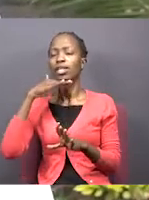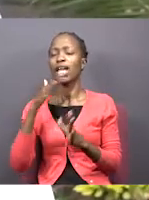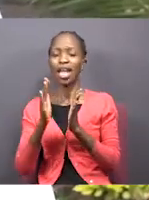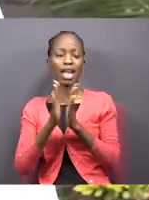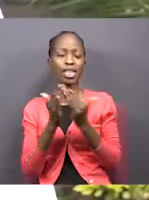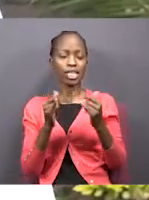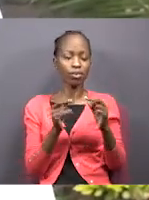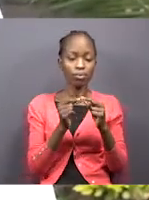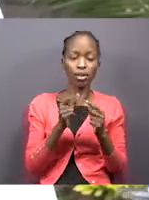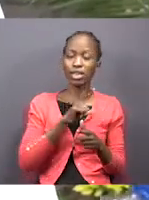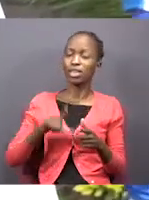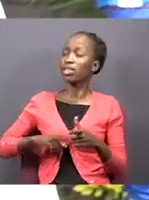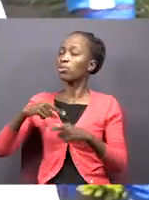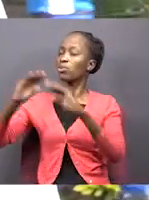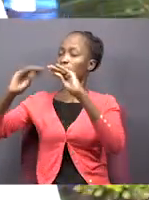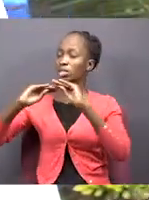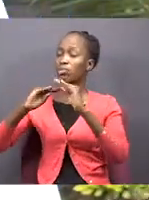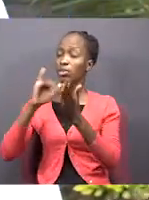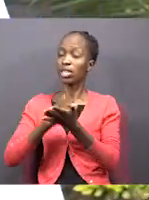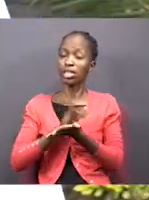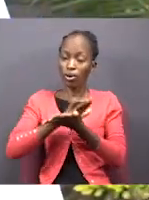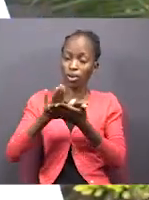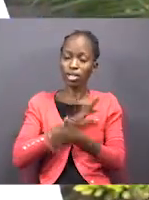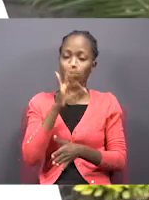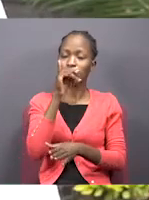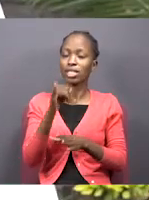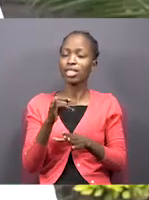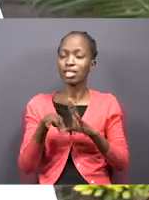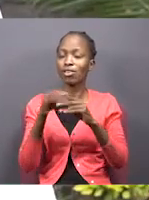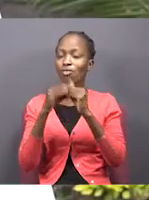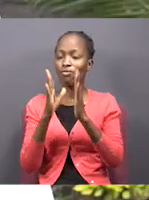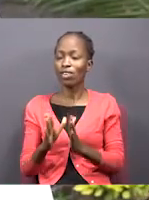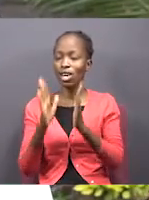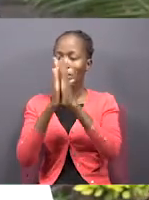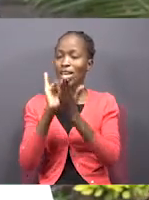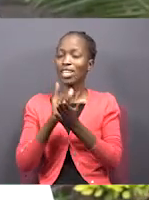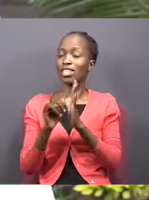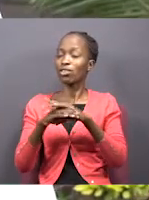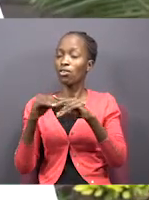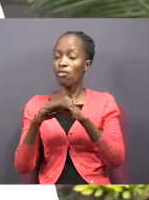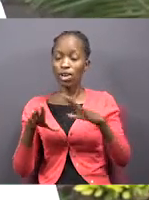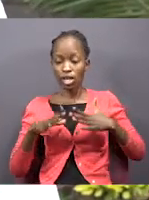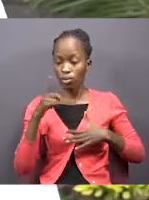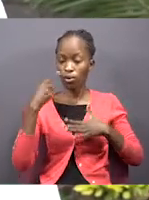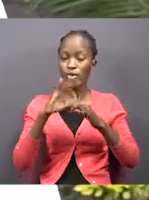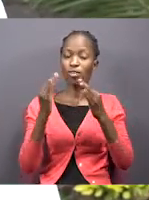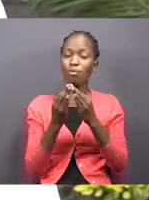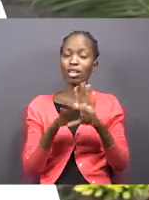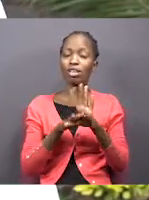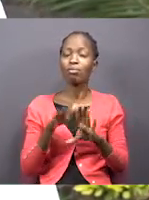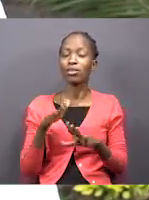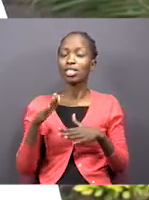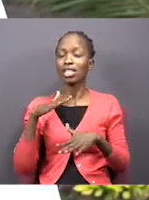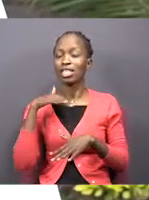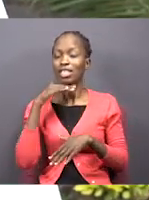and it's hurting. Lord, we were taught that Holy Spirit, you're the comforter, O Lord. I pray that you comfort those who've lost their loved ones,